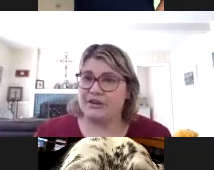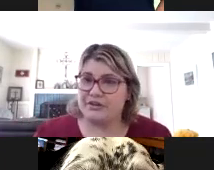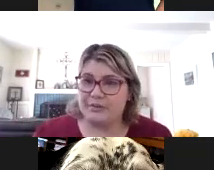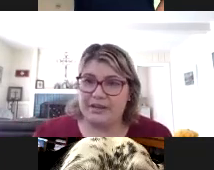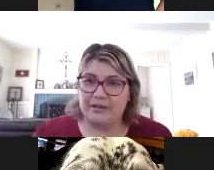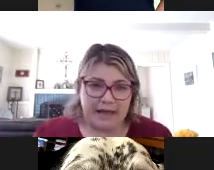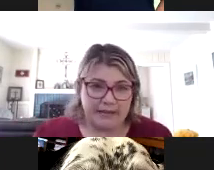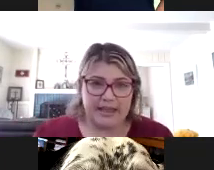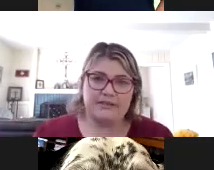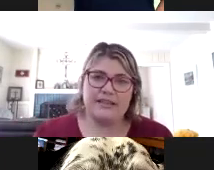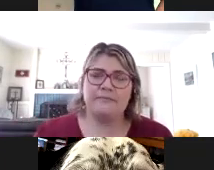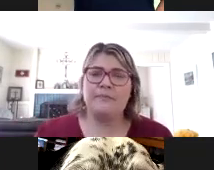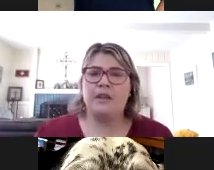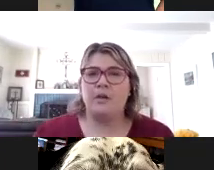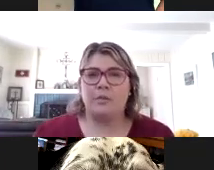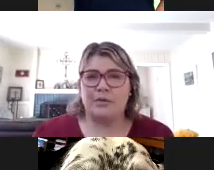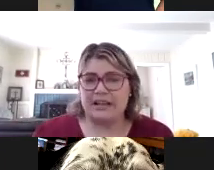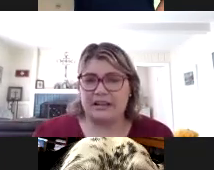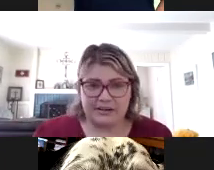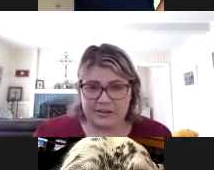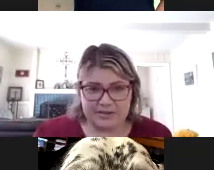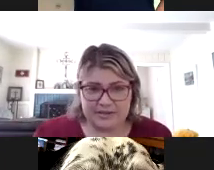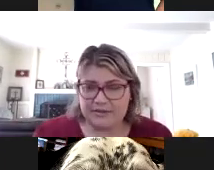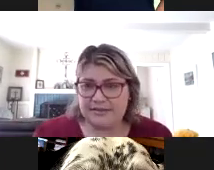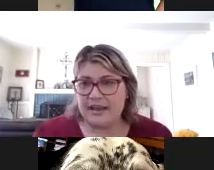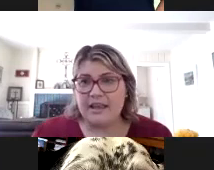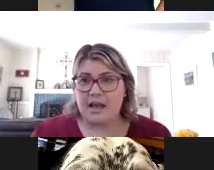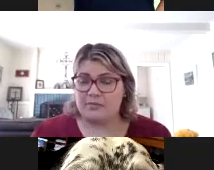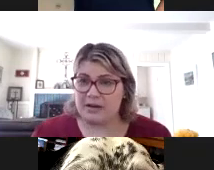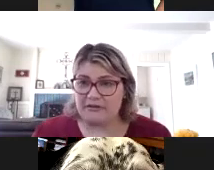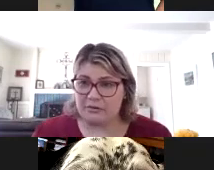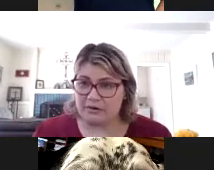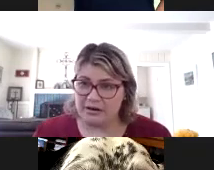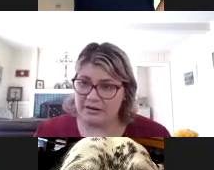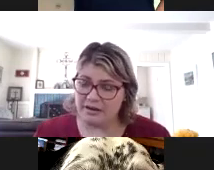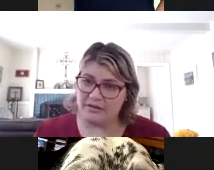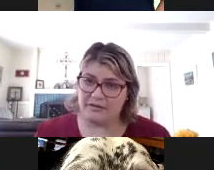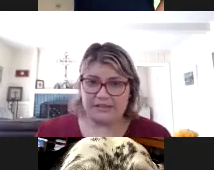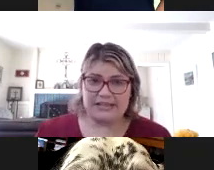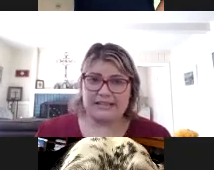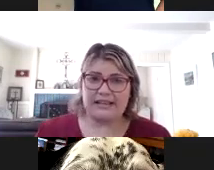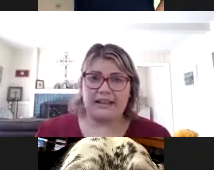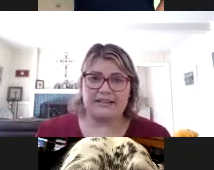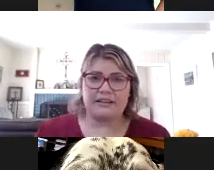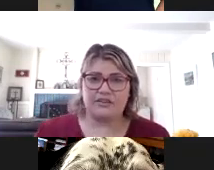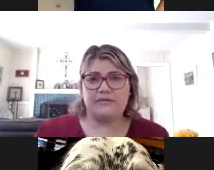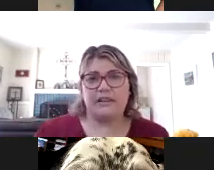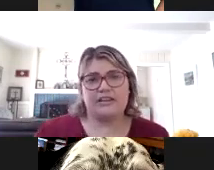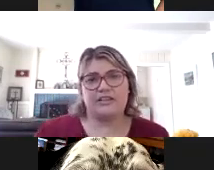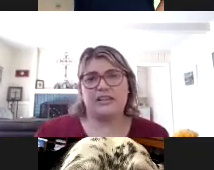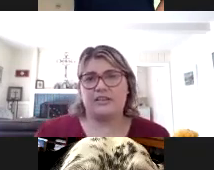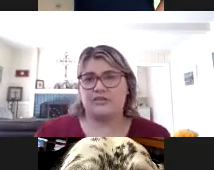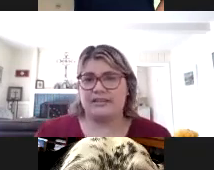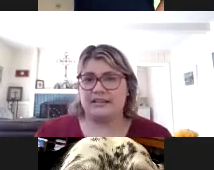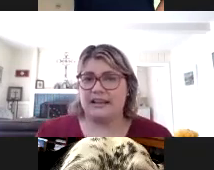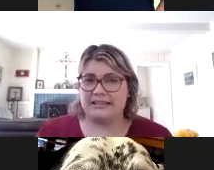They're charged with ballot counting, reporting election results. 24 of the 50 states elect their chief